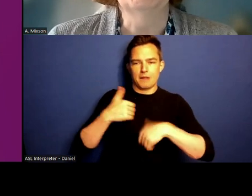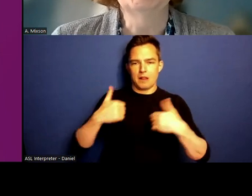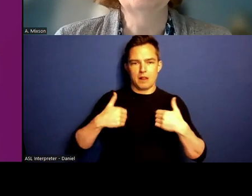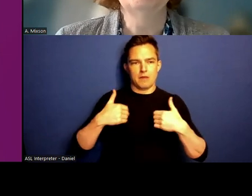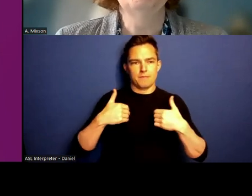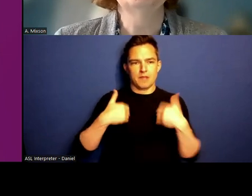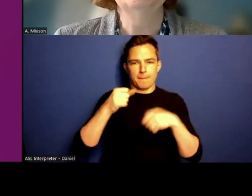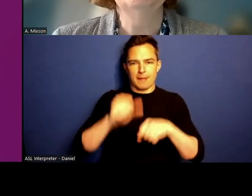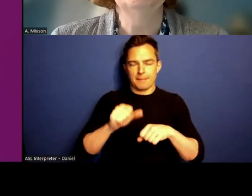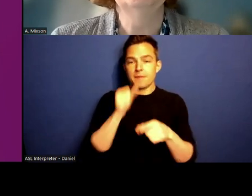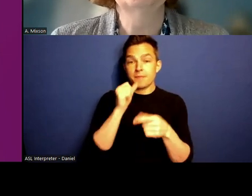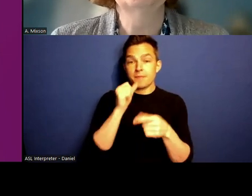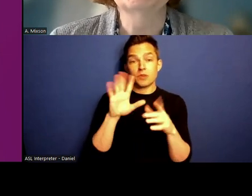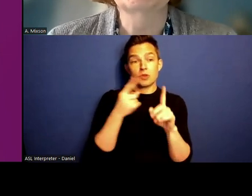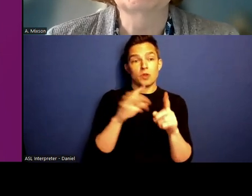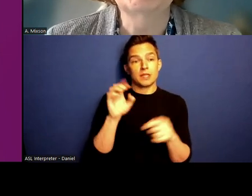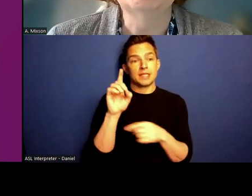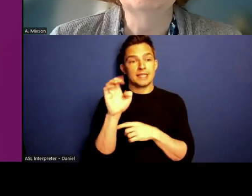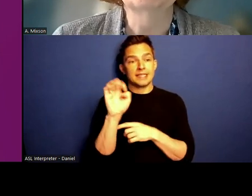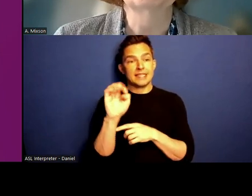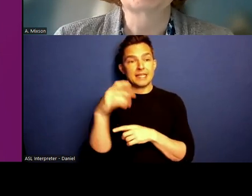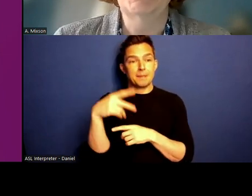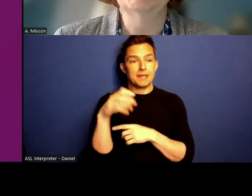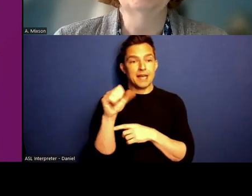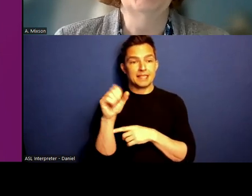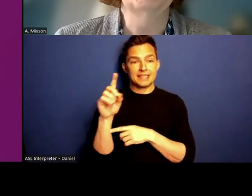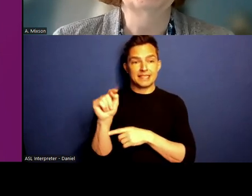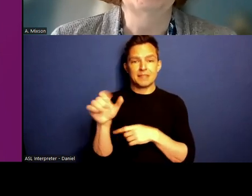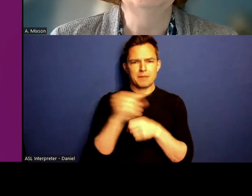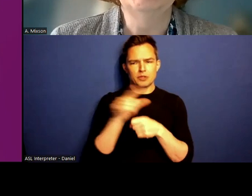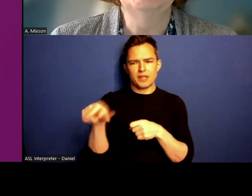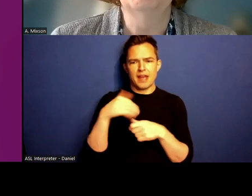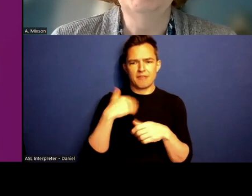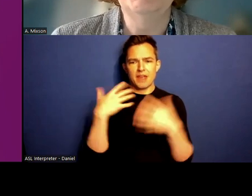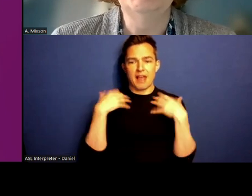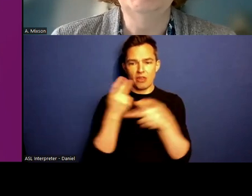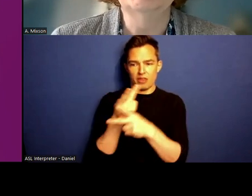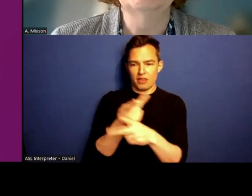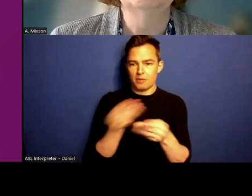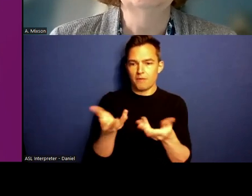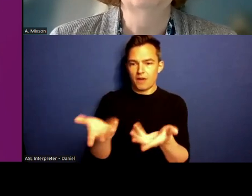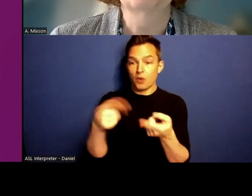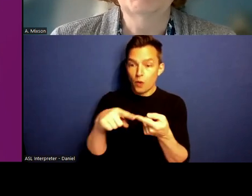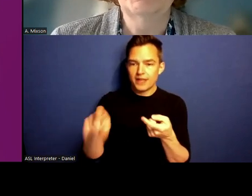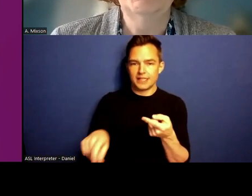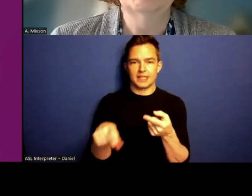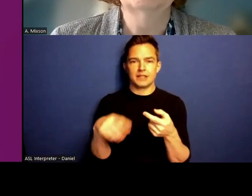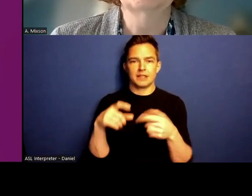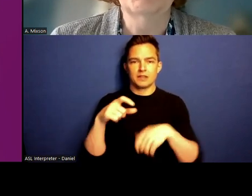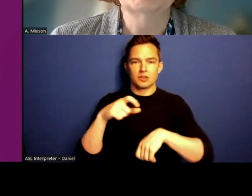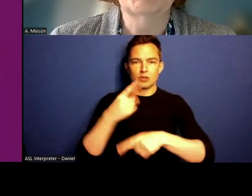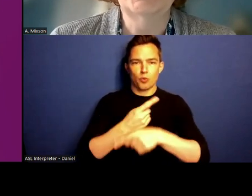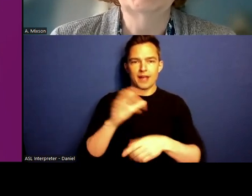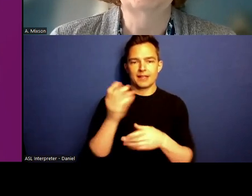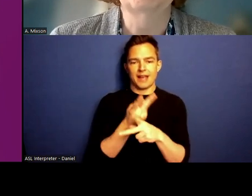The goal of EPSDT is to ensure that the individual child get the health care they need when they need it, and the right care to